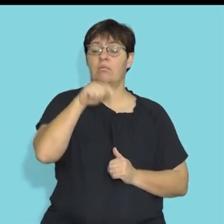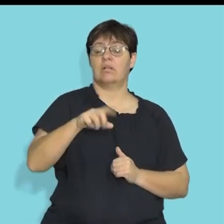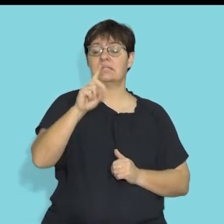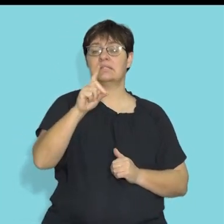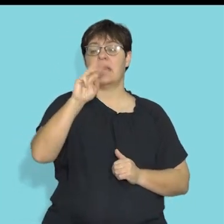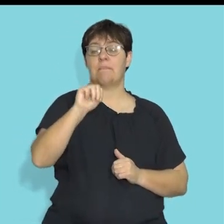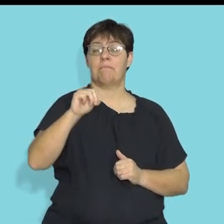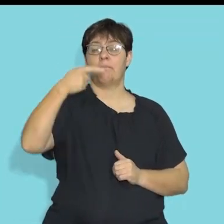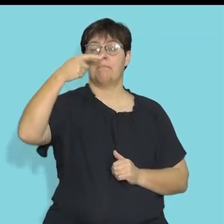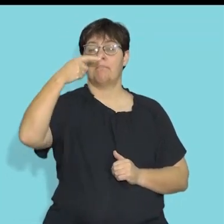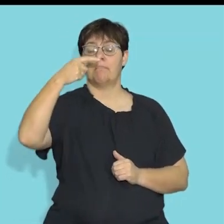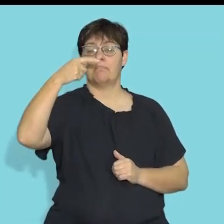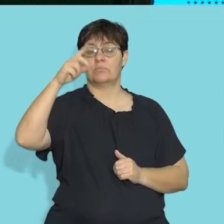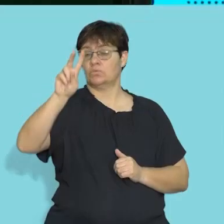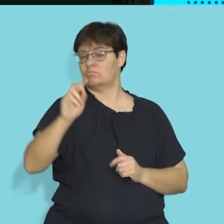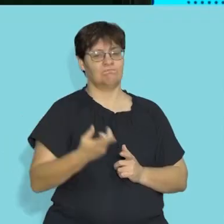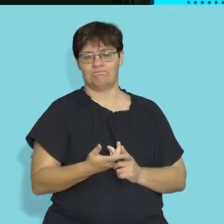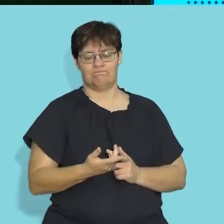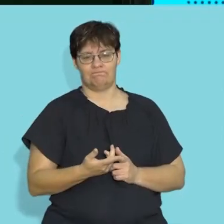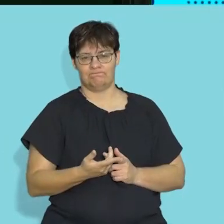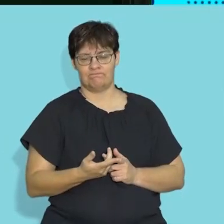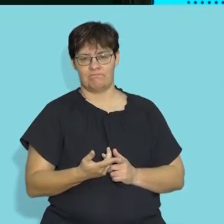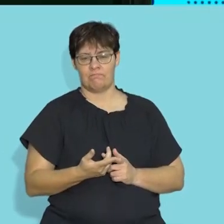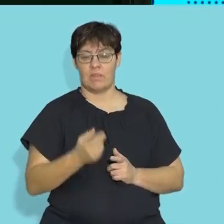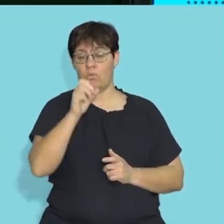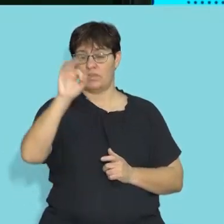per decimeters cubed. So